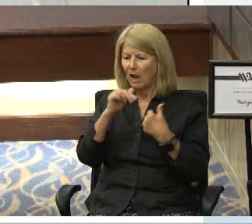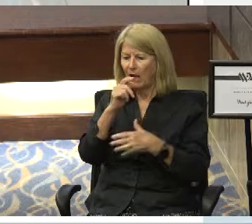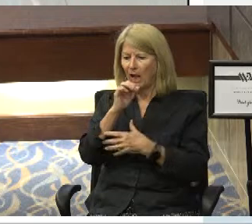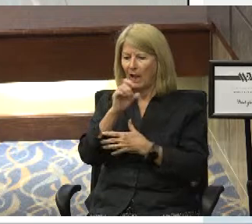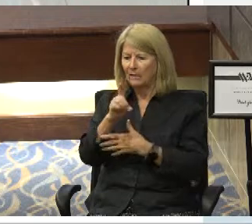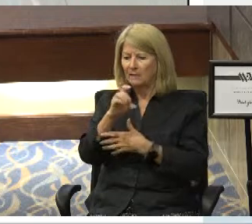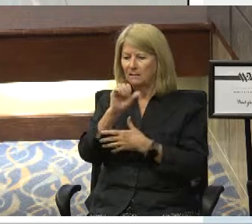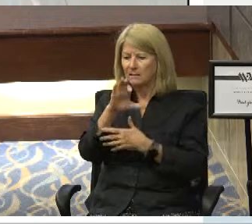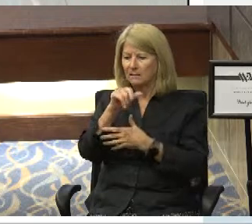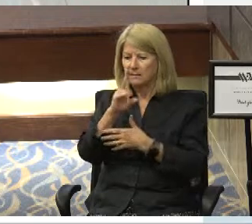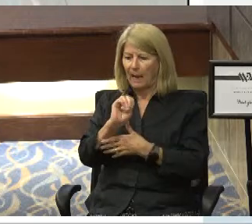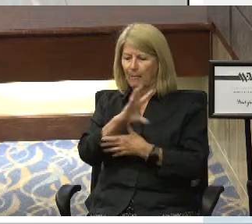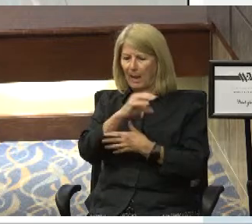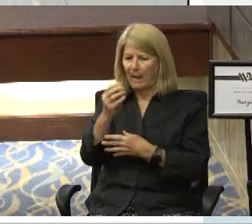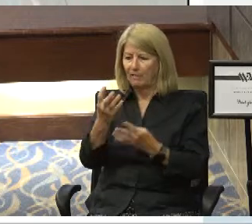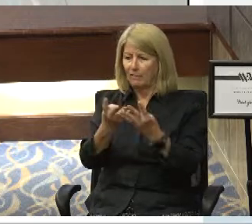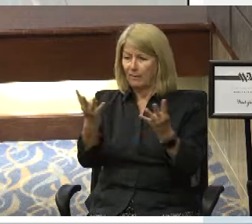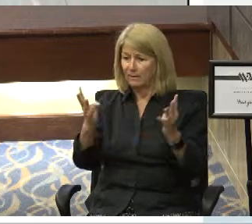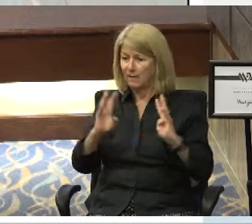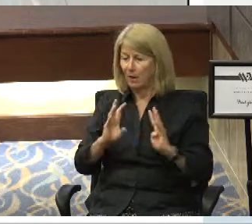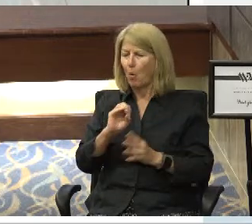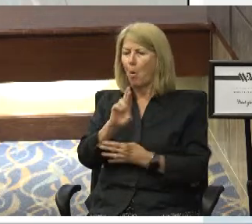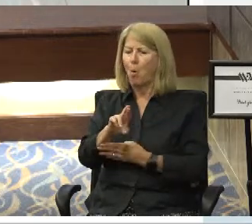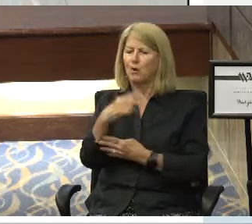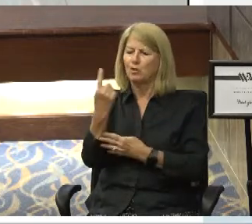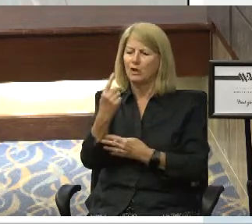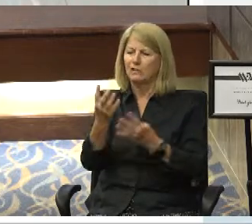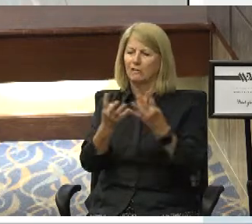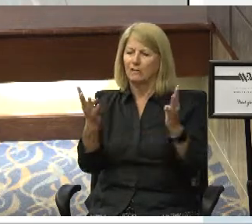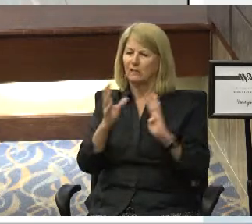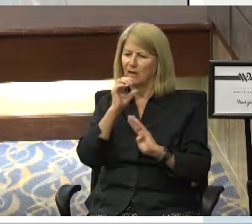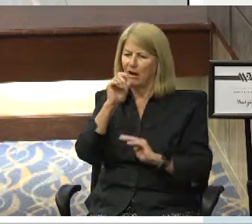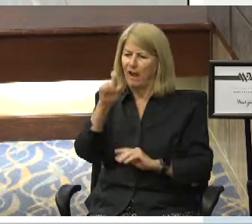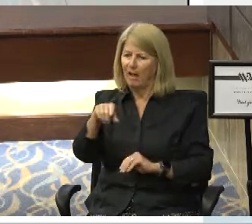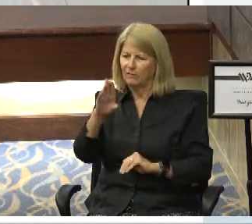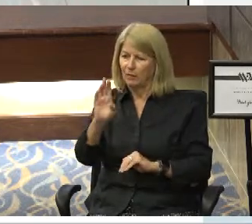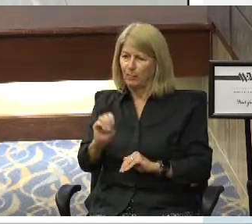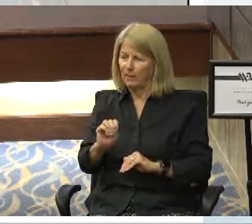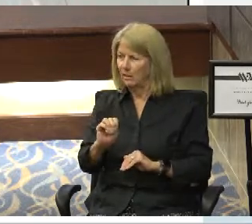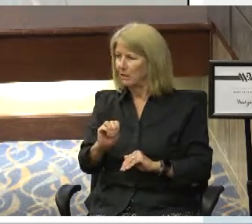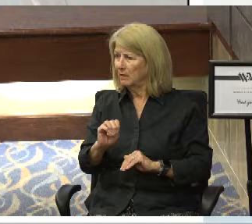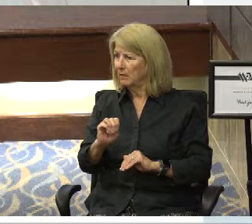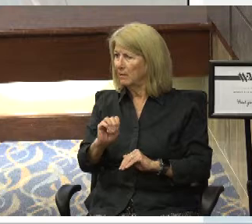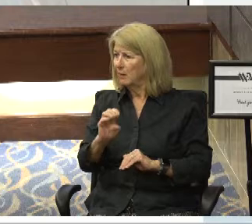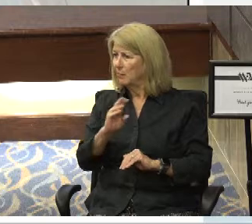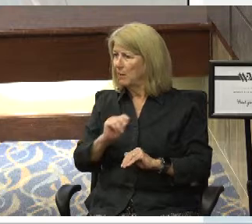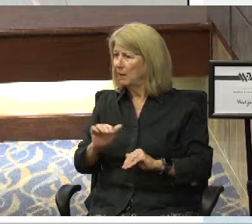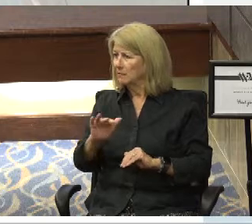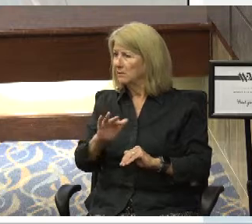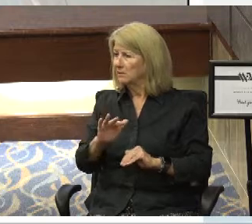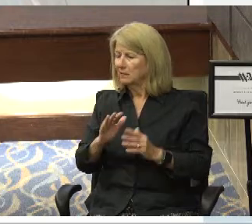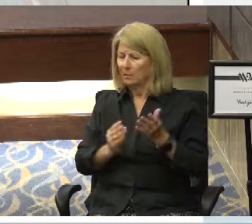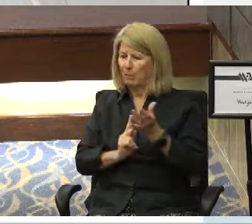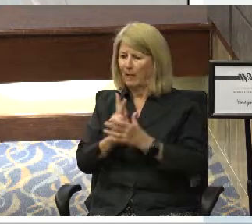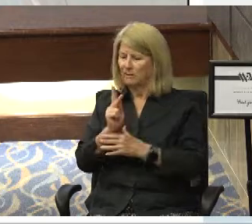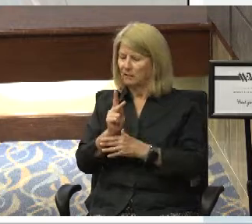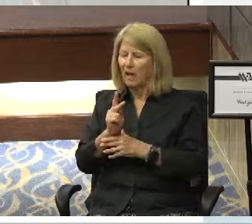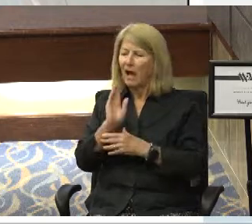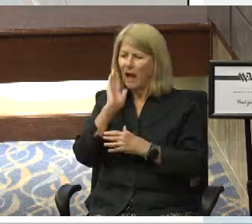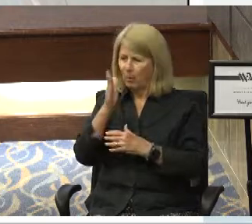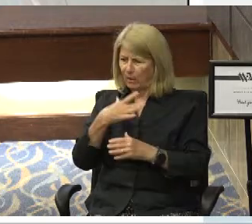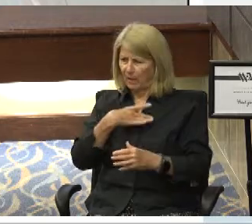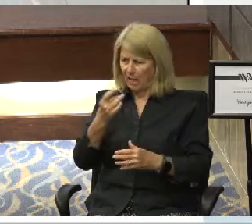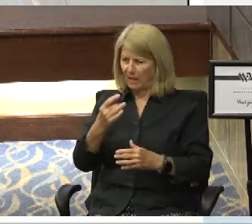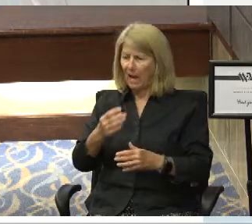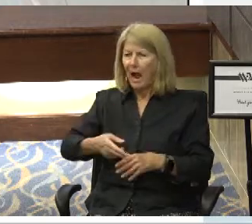and fencing or just fencing, but it does have to be privacy fencing. So I would like a high